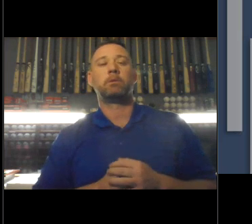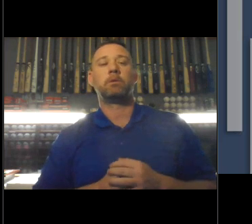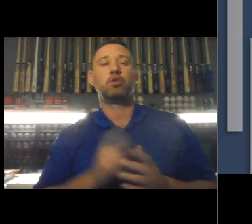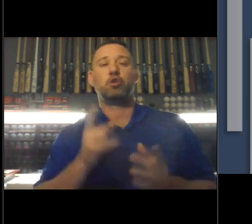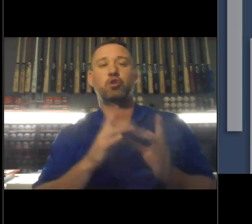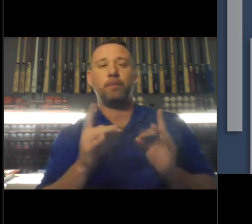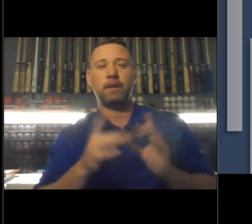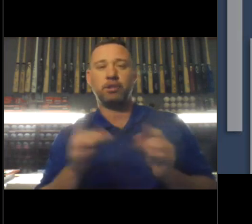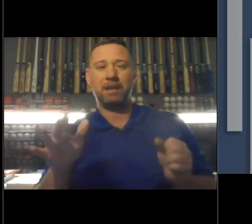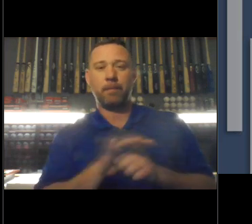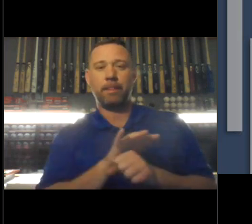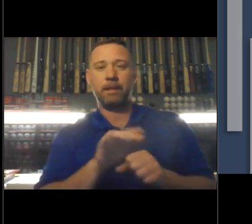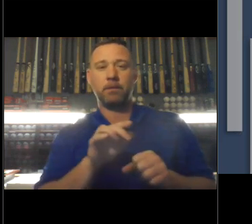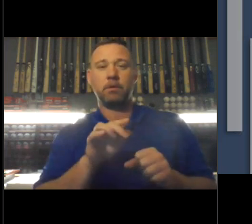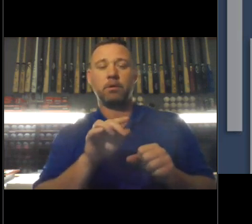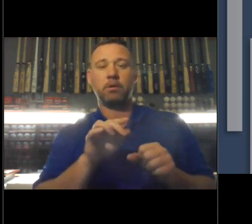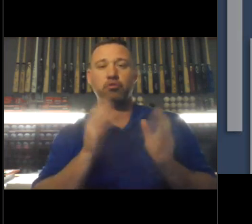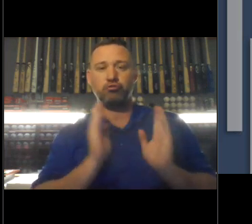complete streets.